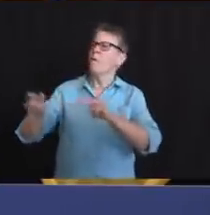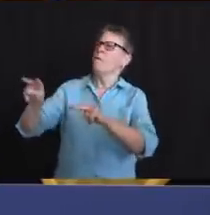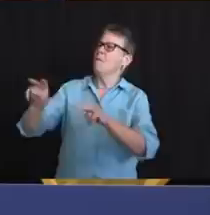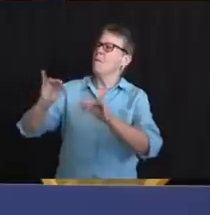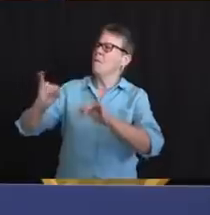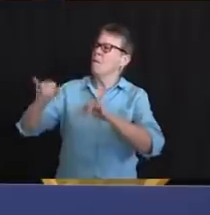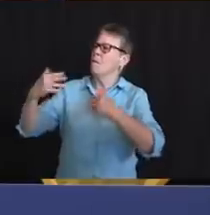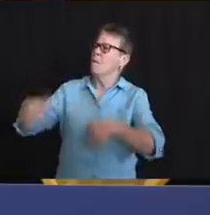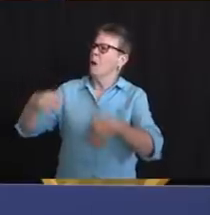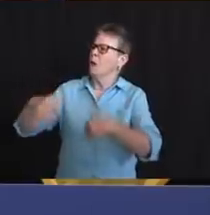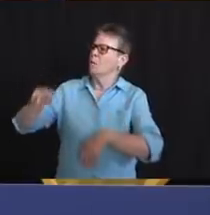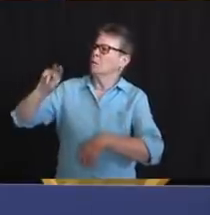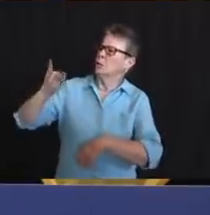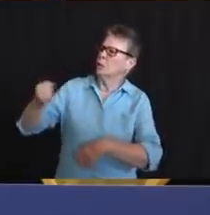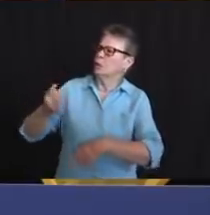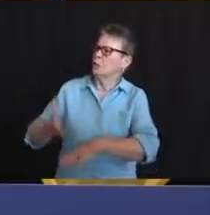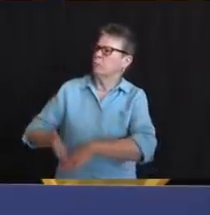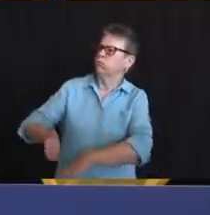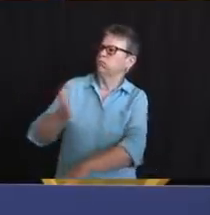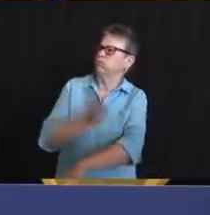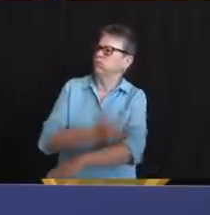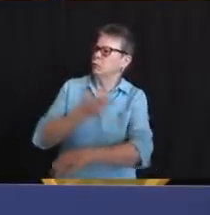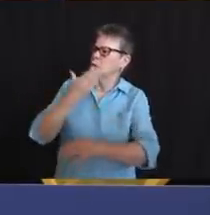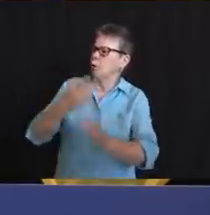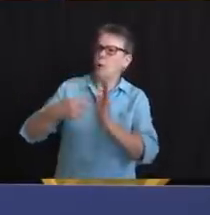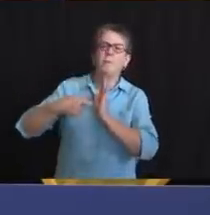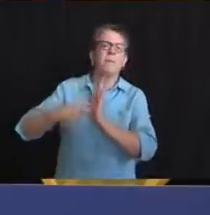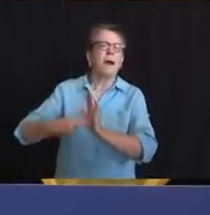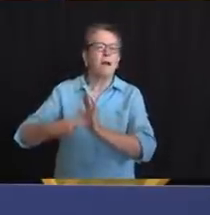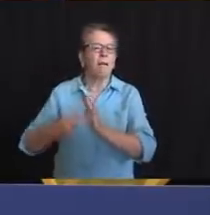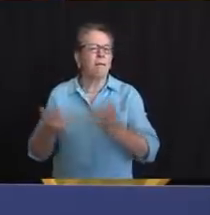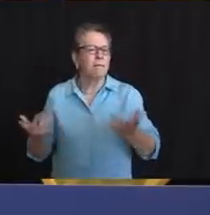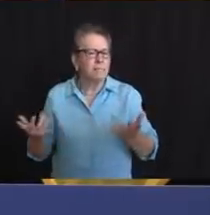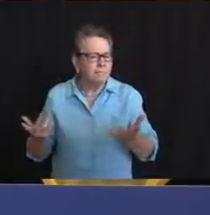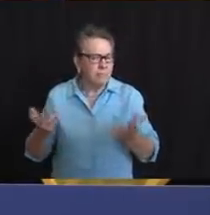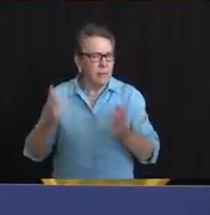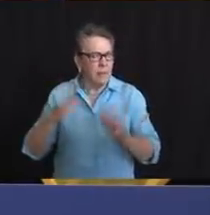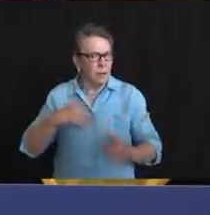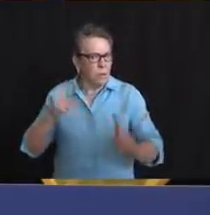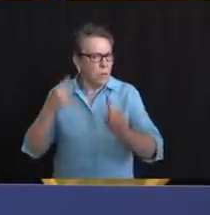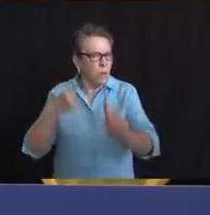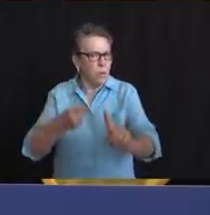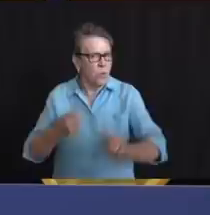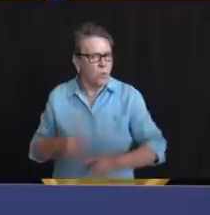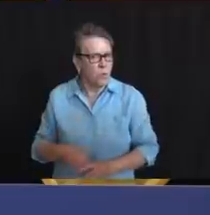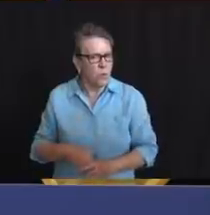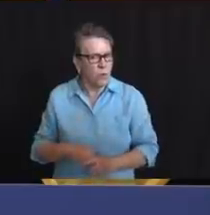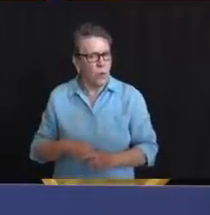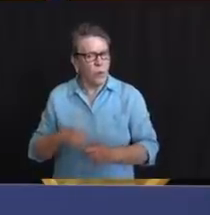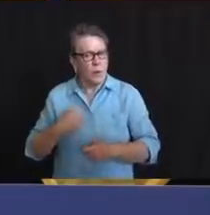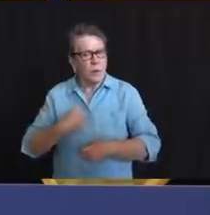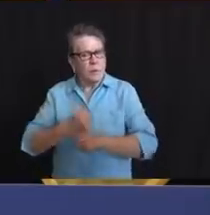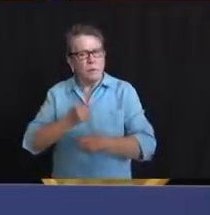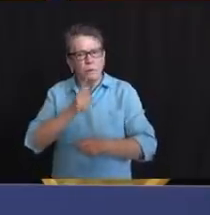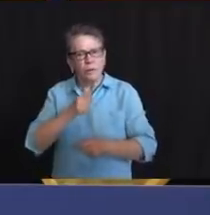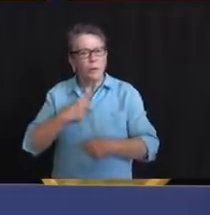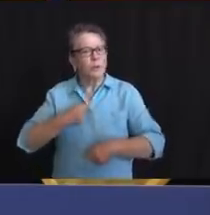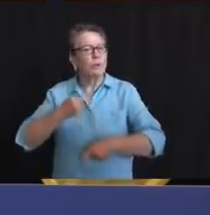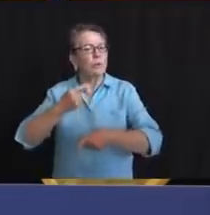as a particular element of that we put the right laws in the books, that things are